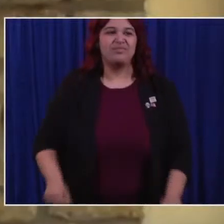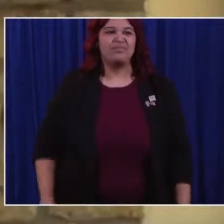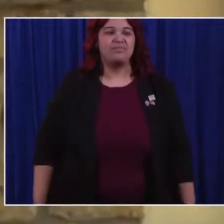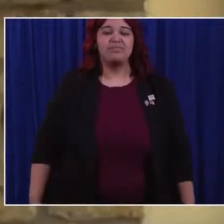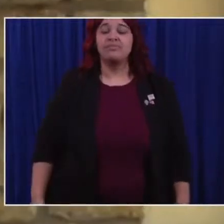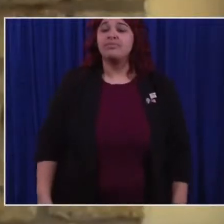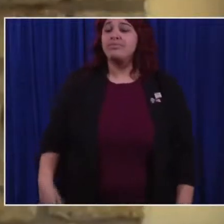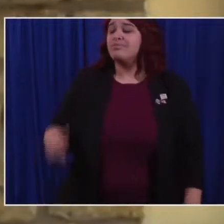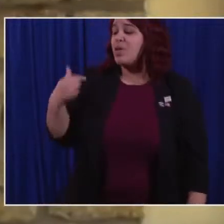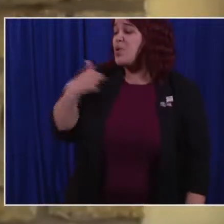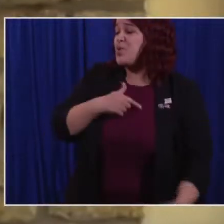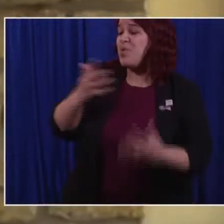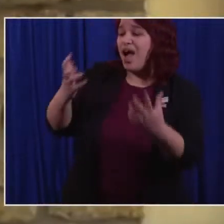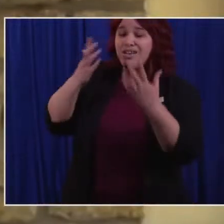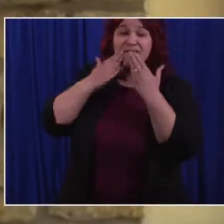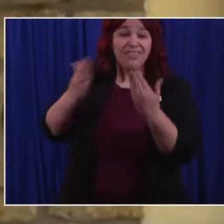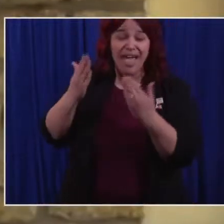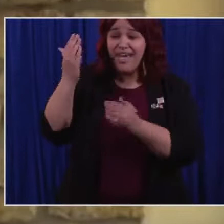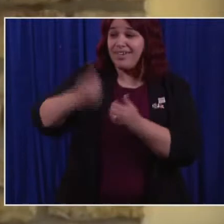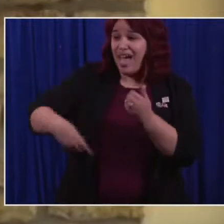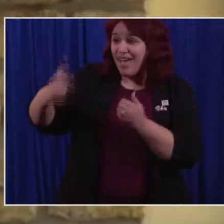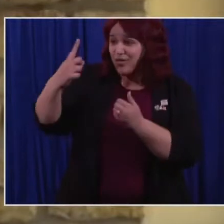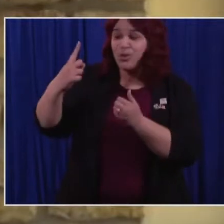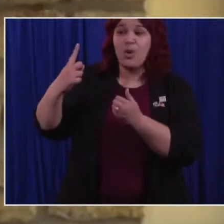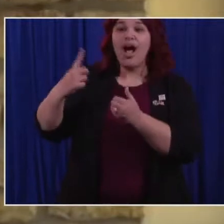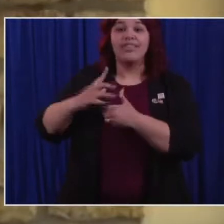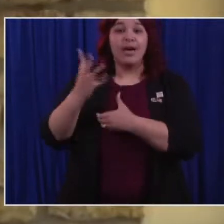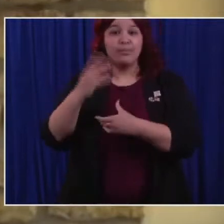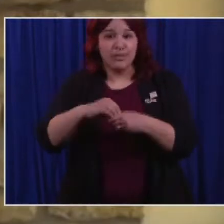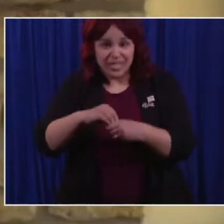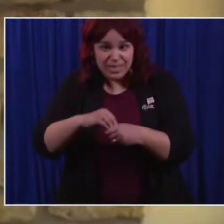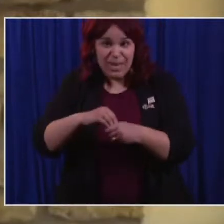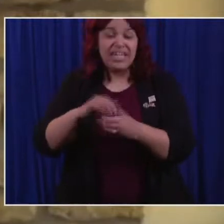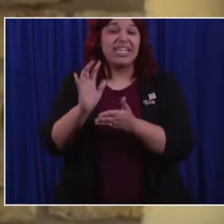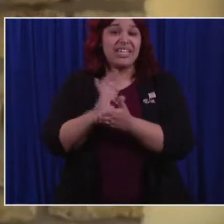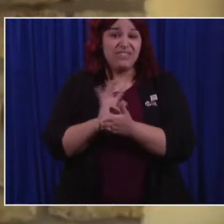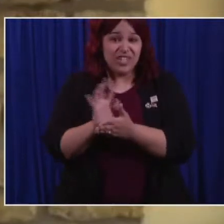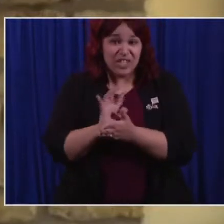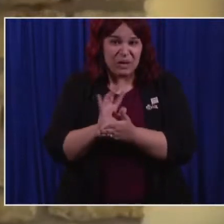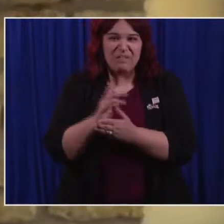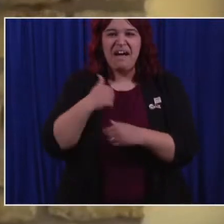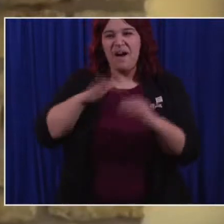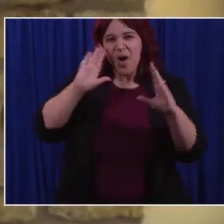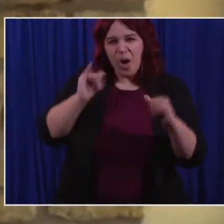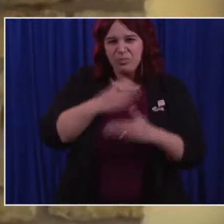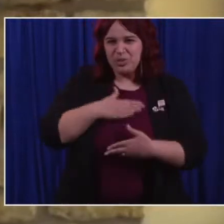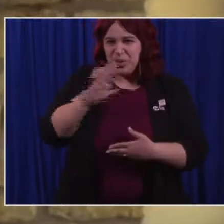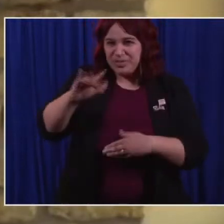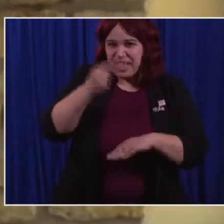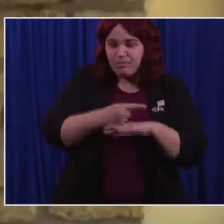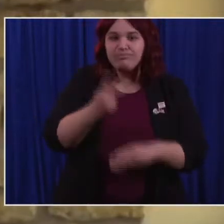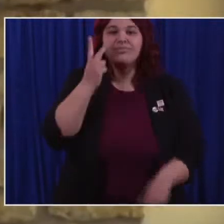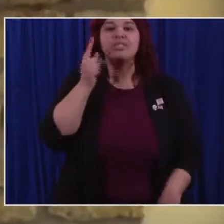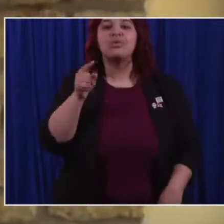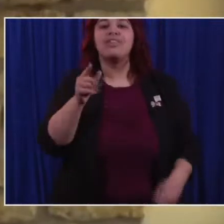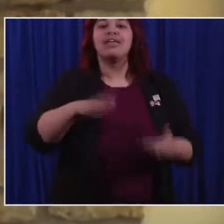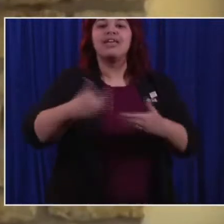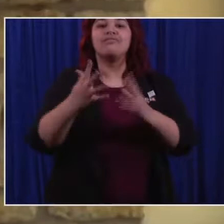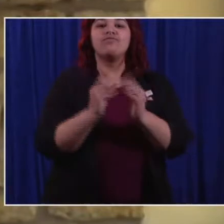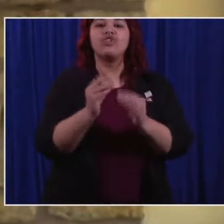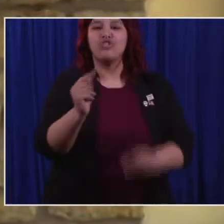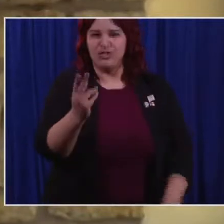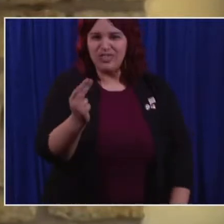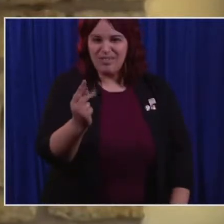We want to thank everyone on video and hope everyone has a good day. We'll see you all on Thursday. Thank you very much.